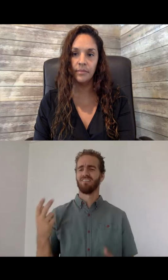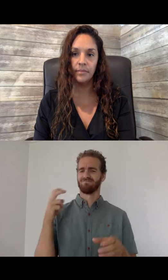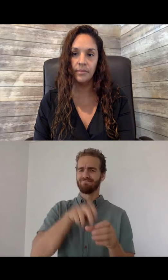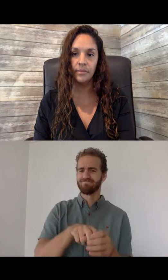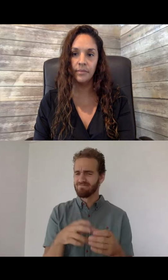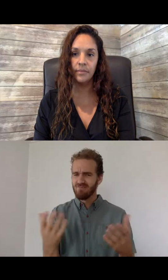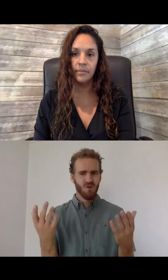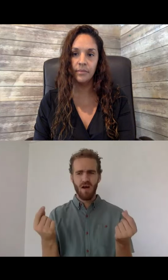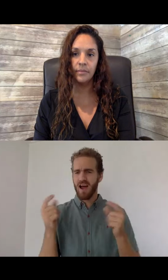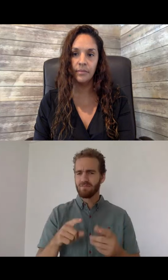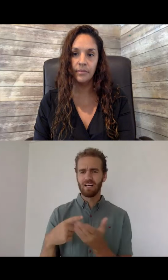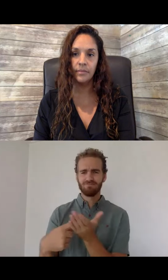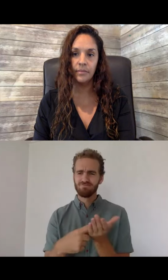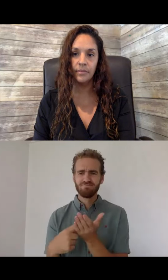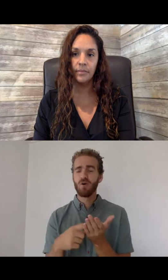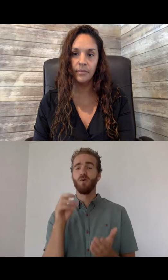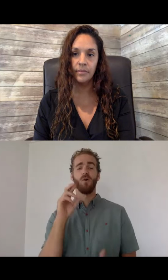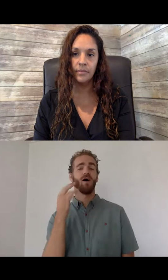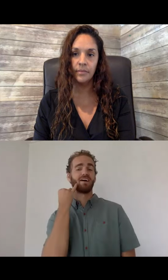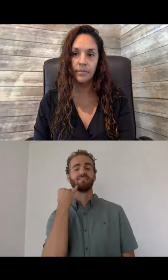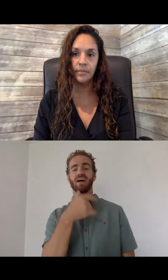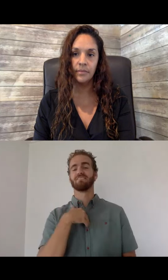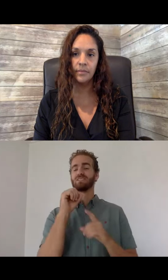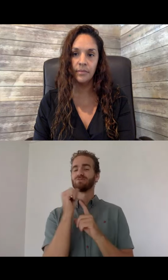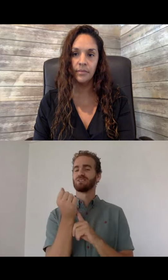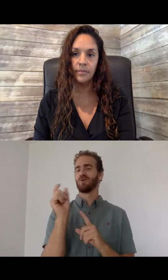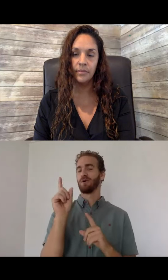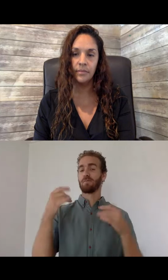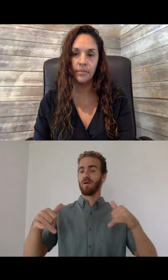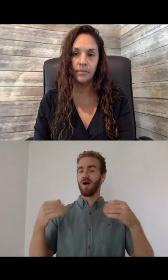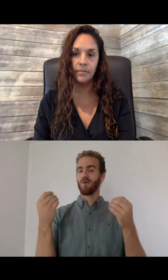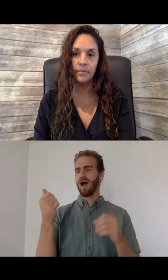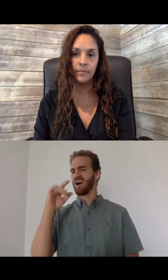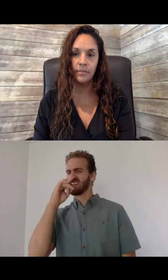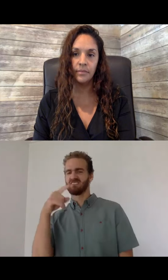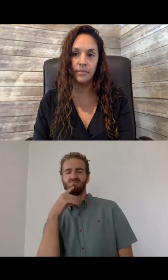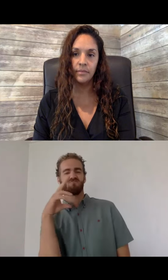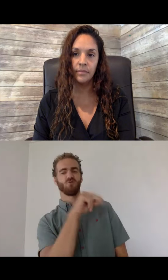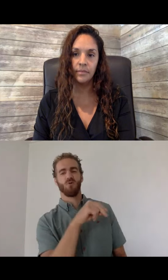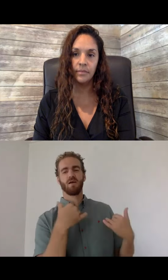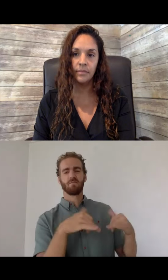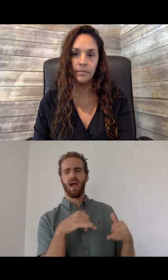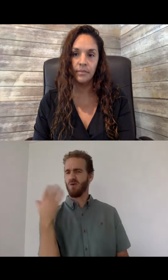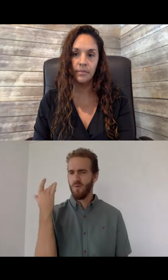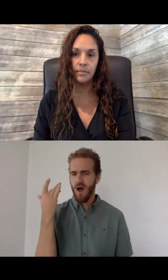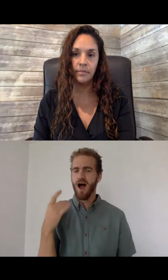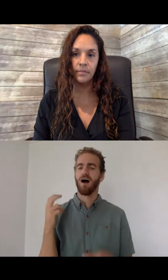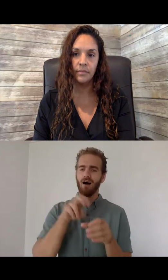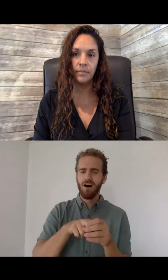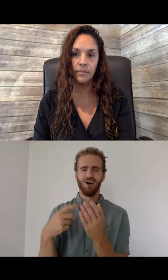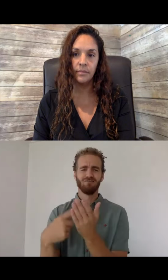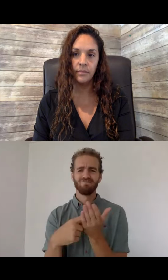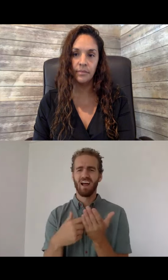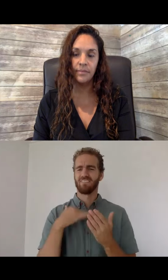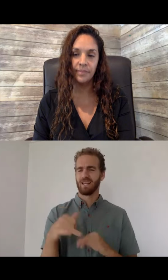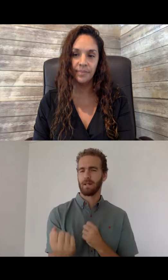something, someone who's in line first. Step in and say, hey, what happened? And have a discussion. If there's a situation on the playground where a kid says, no, I don't